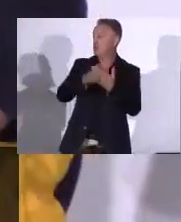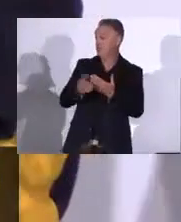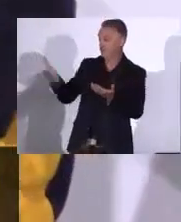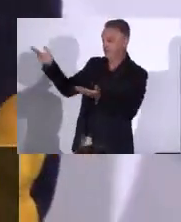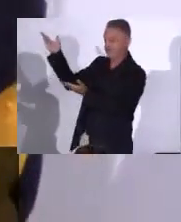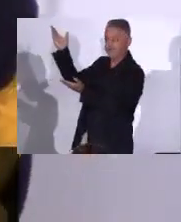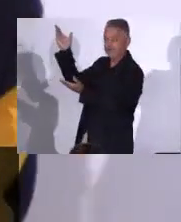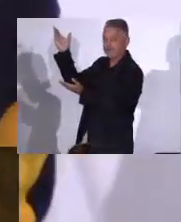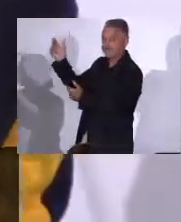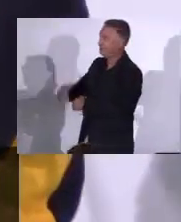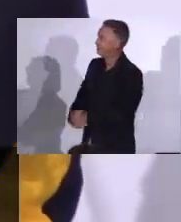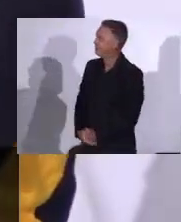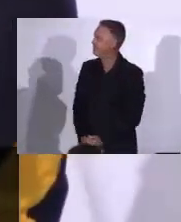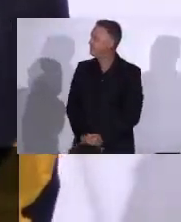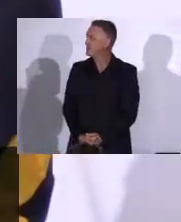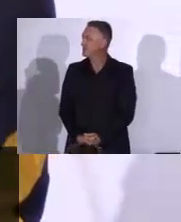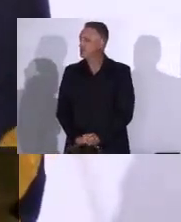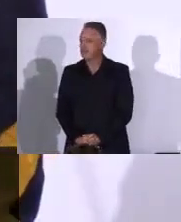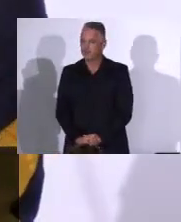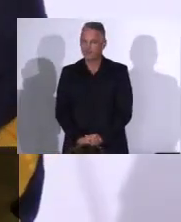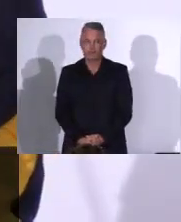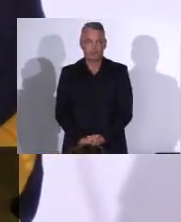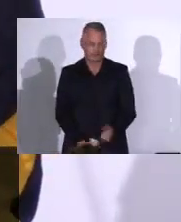Netball Victoria and our thing.